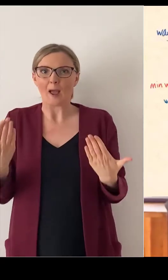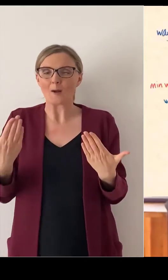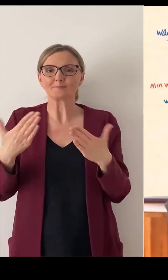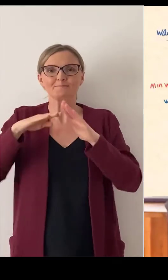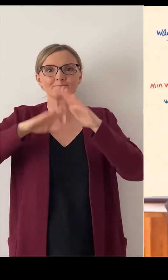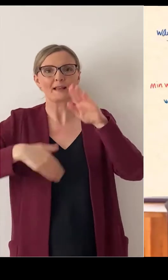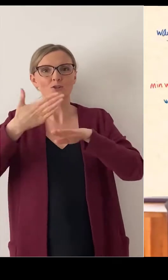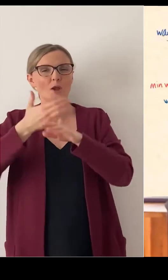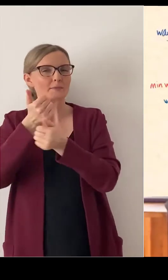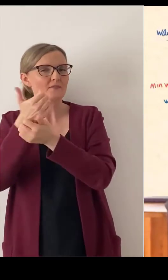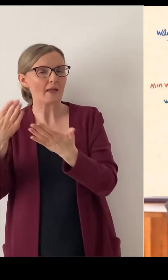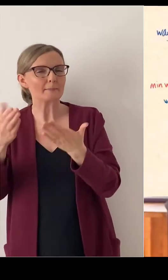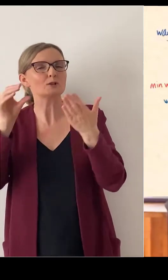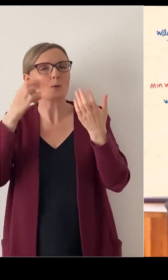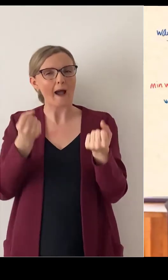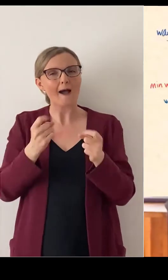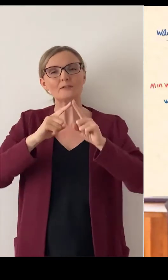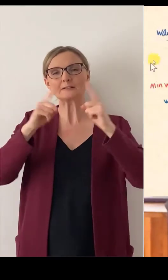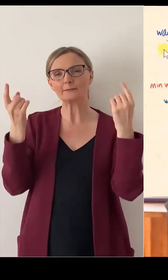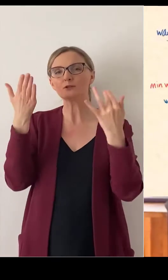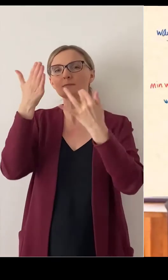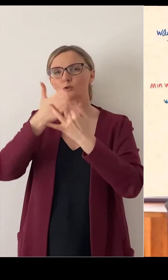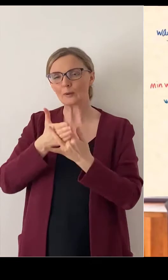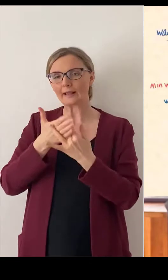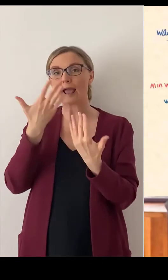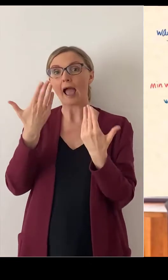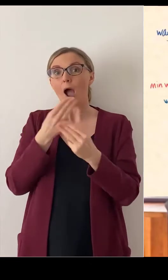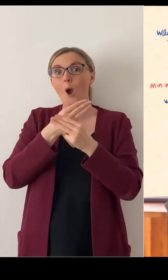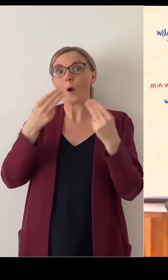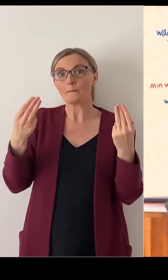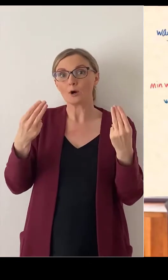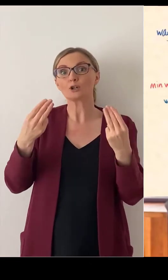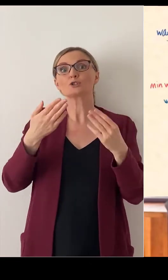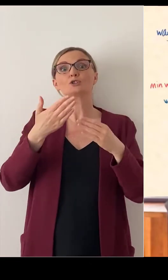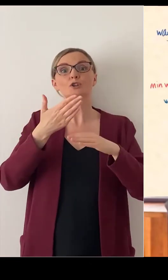the quantity of labor supplied, how many